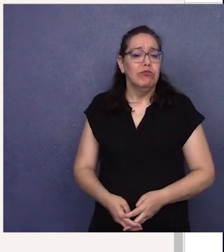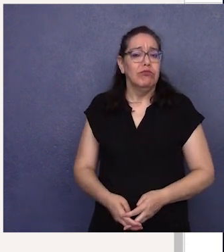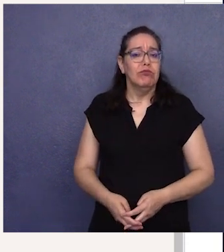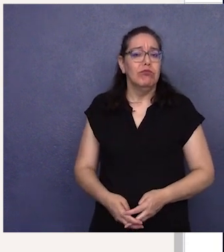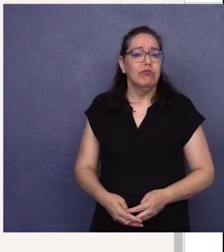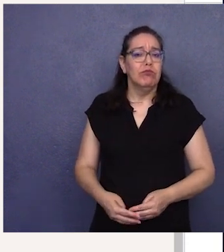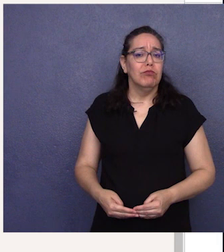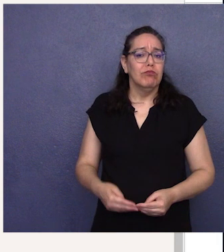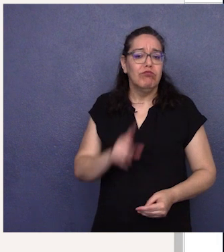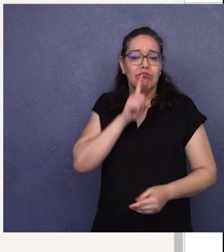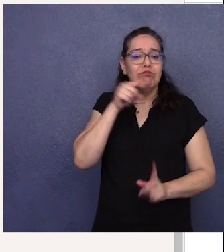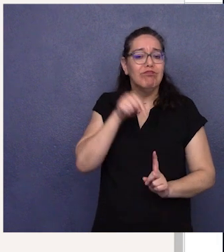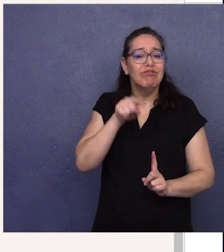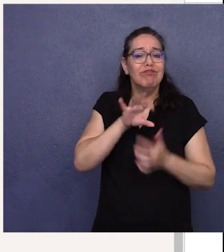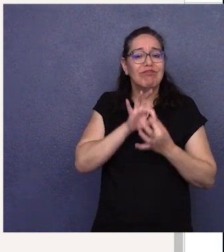pertaining to the 20%